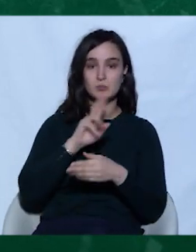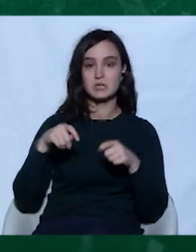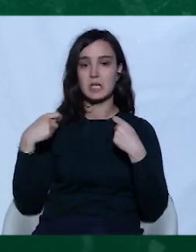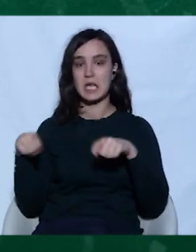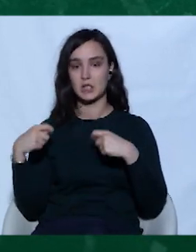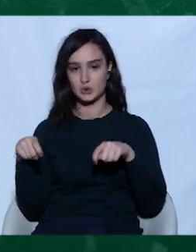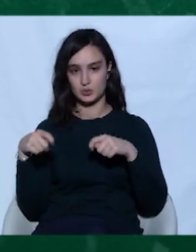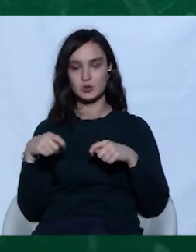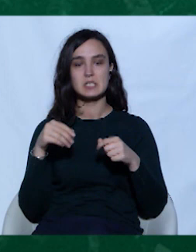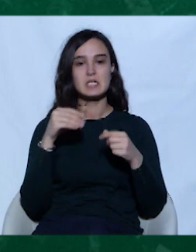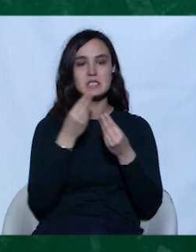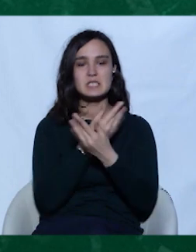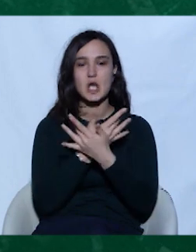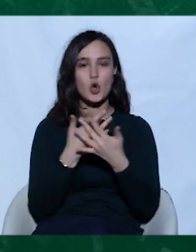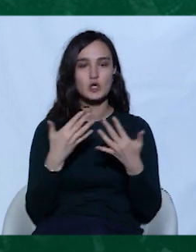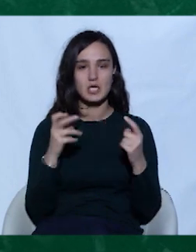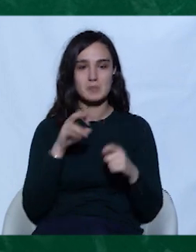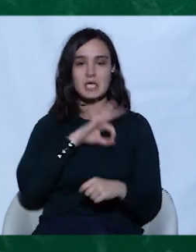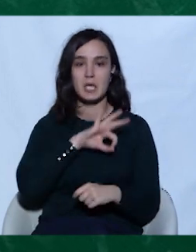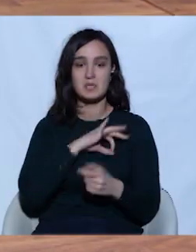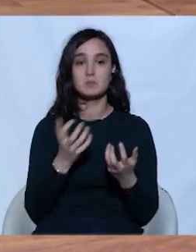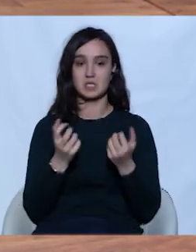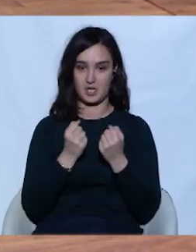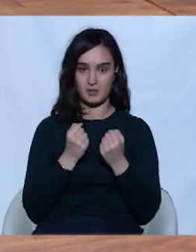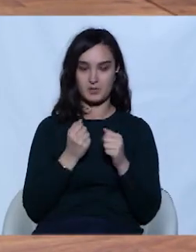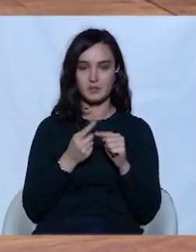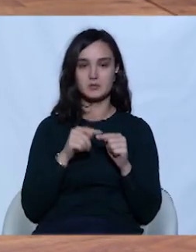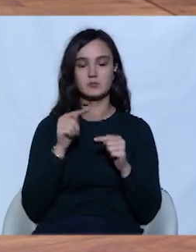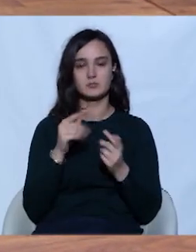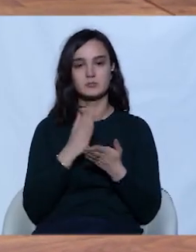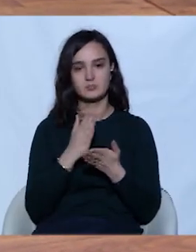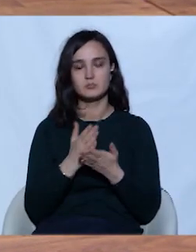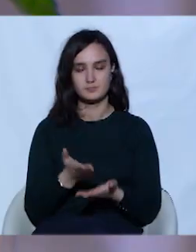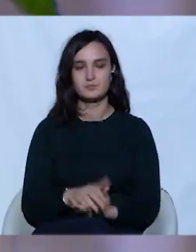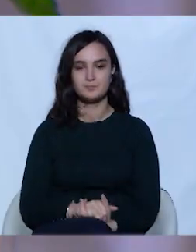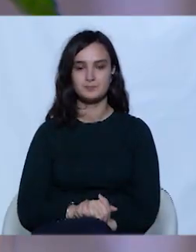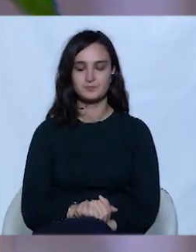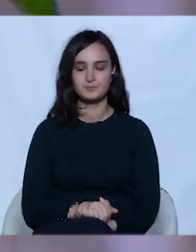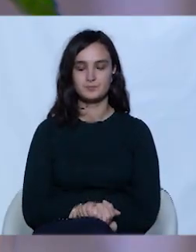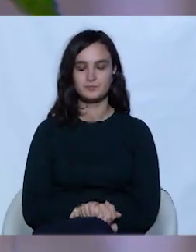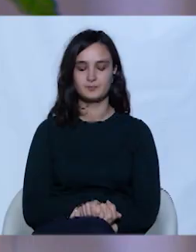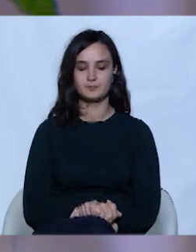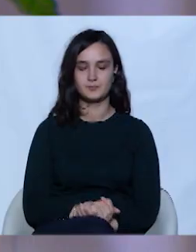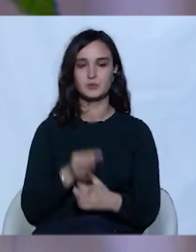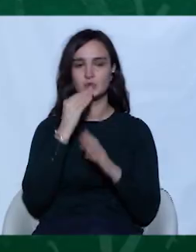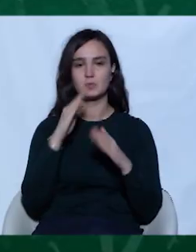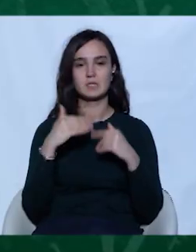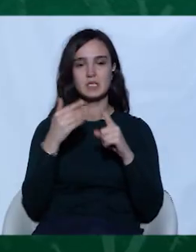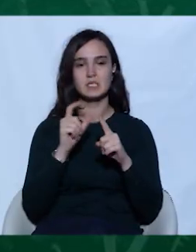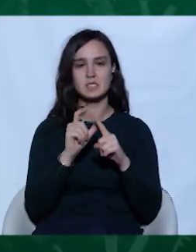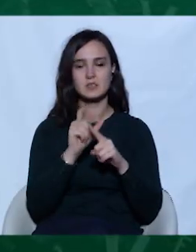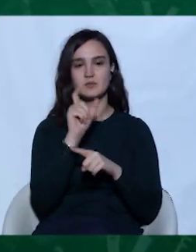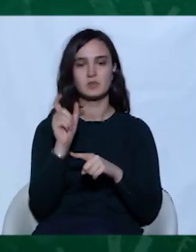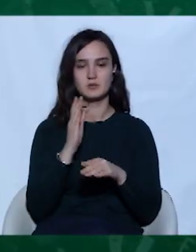does the matchmaking is called a matchmaker. Our next word is to introduce. Now, this is important